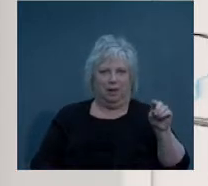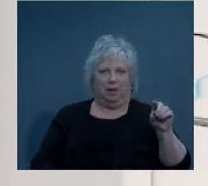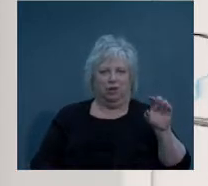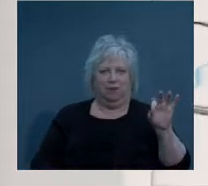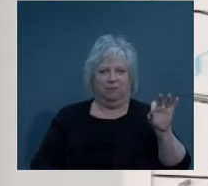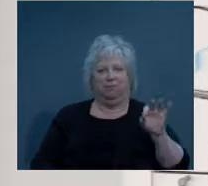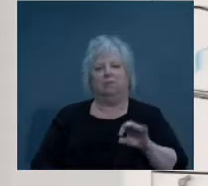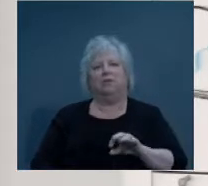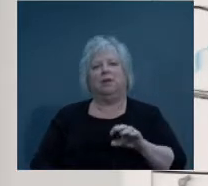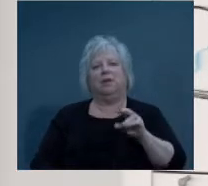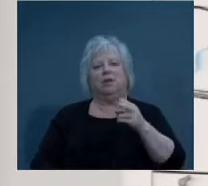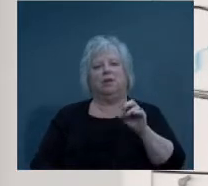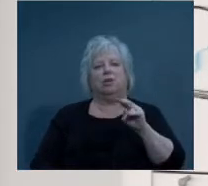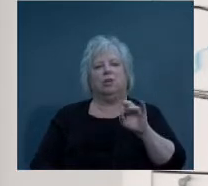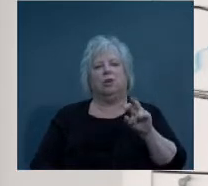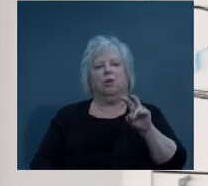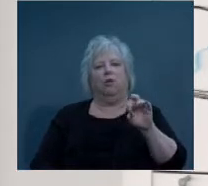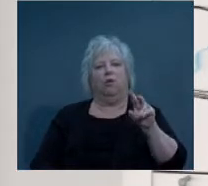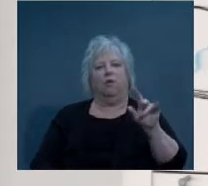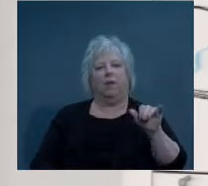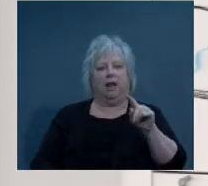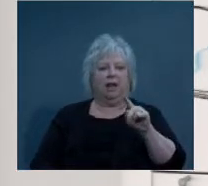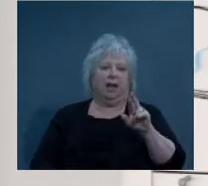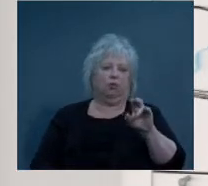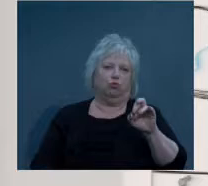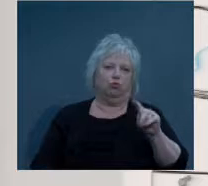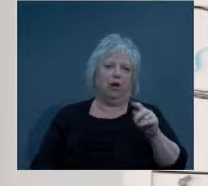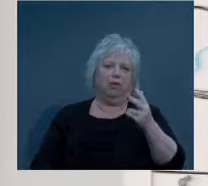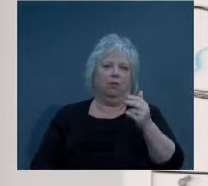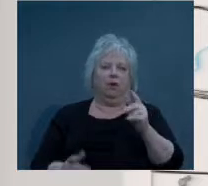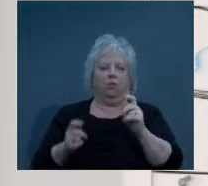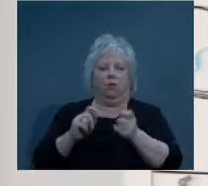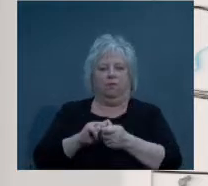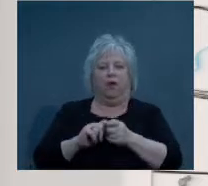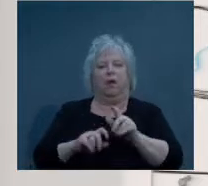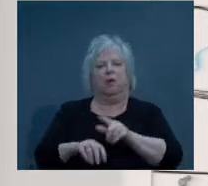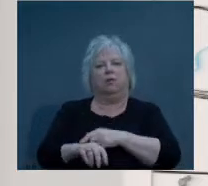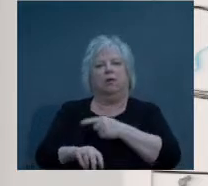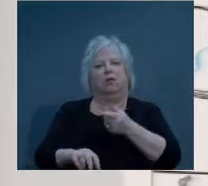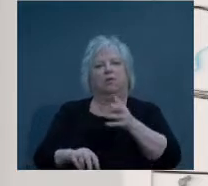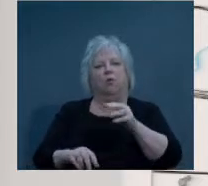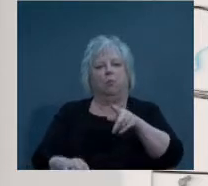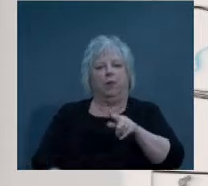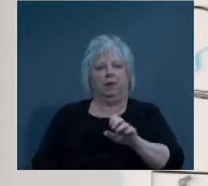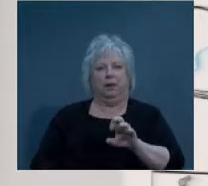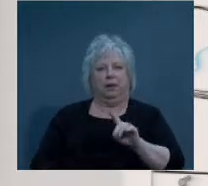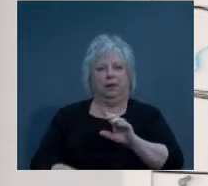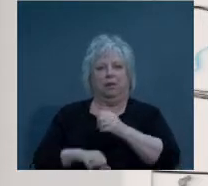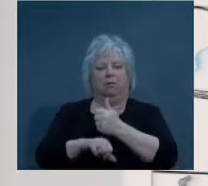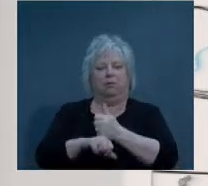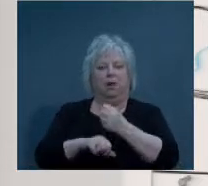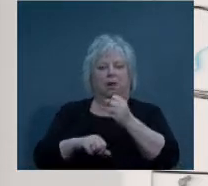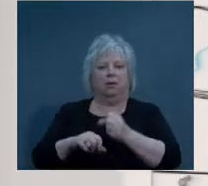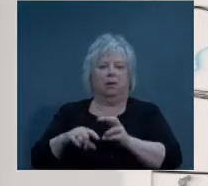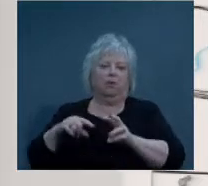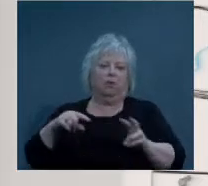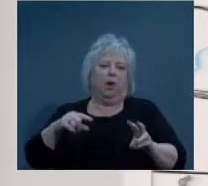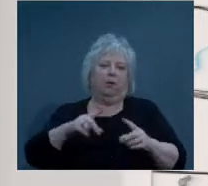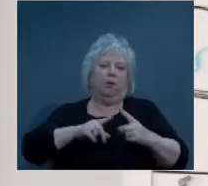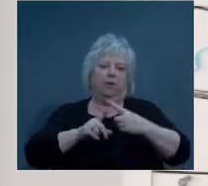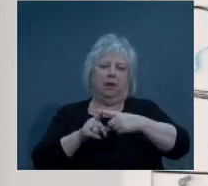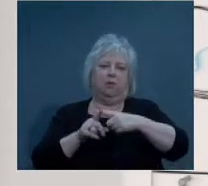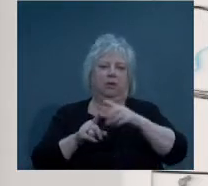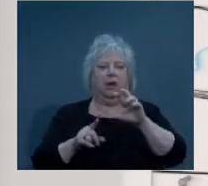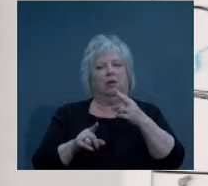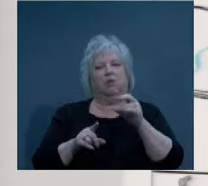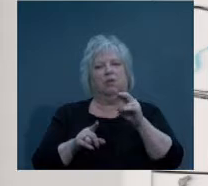Z-6019-F, Chenal Valley Tract 13 revised long form PCD located southwest of the intersection of